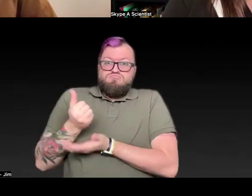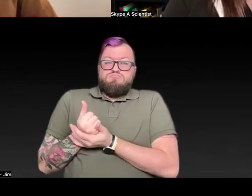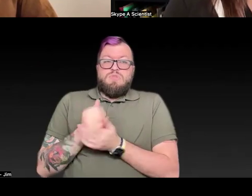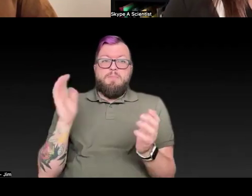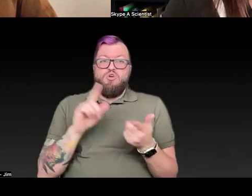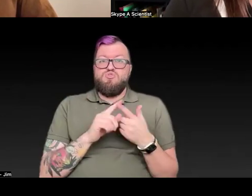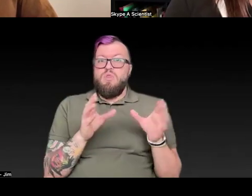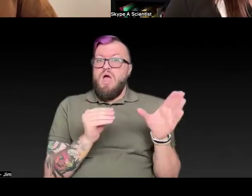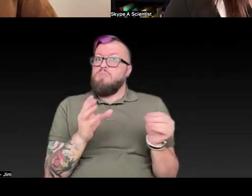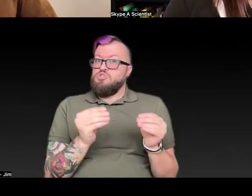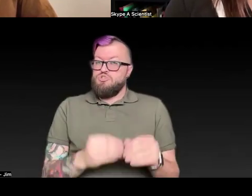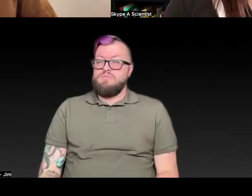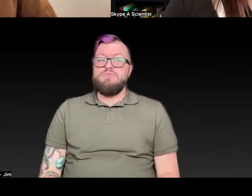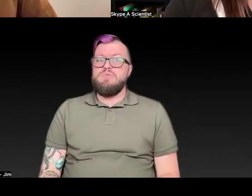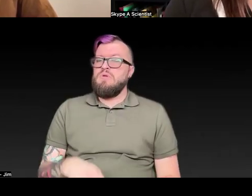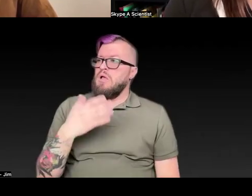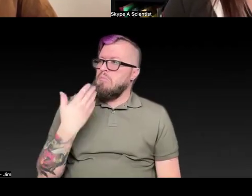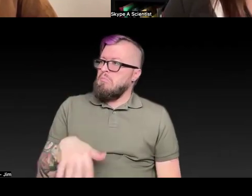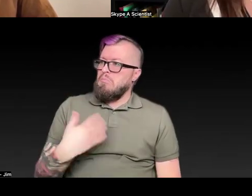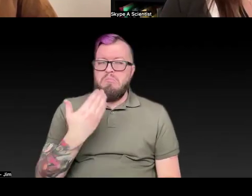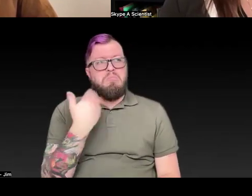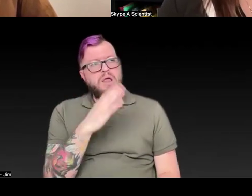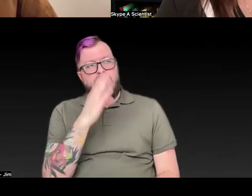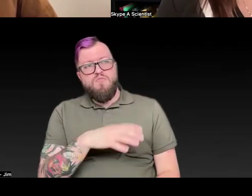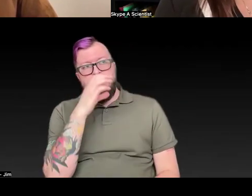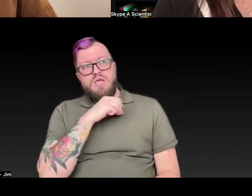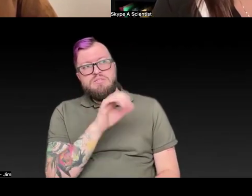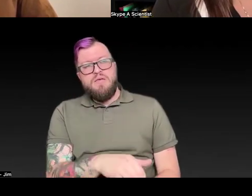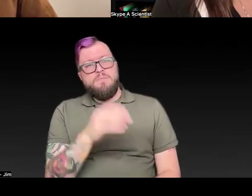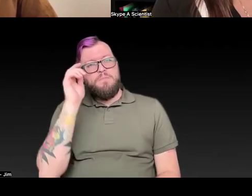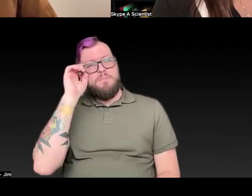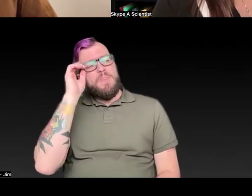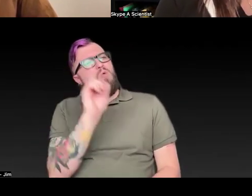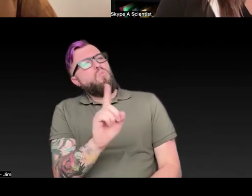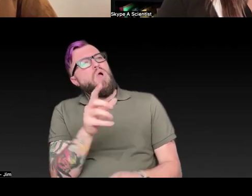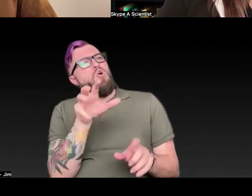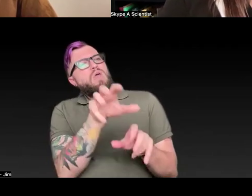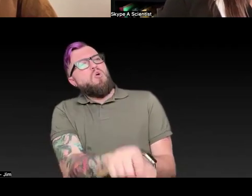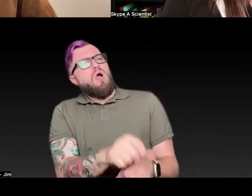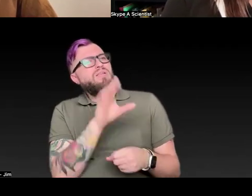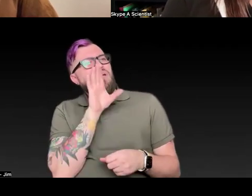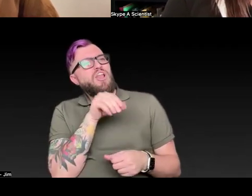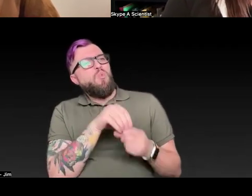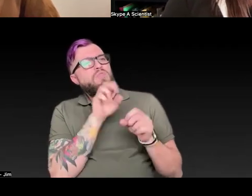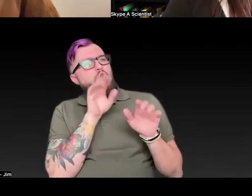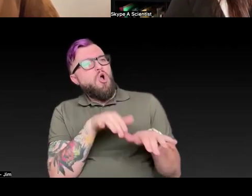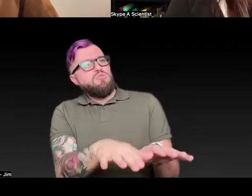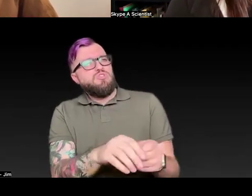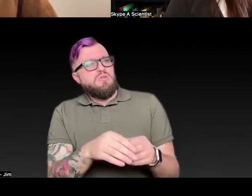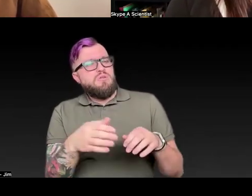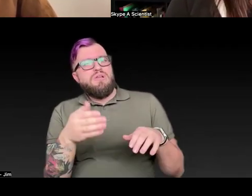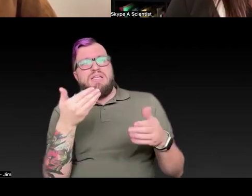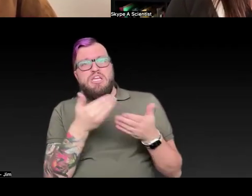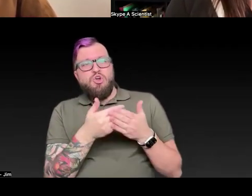Good to know. Did not get, wouldn't have guessed that. So where are they caught? Like I know in the ocean along the Gulf